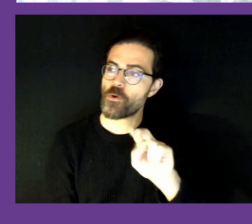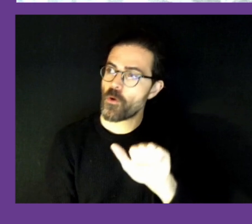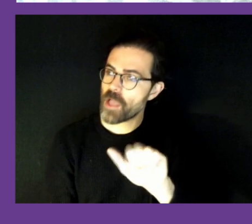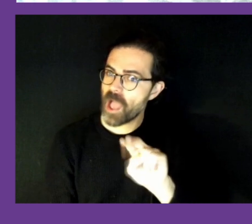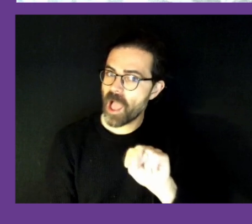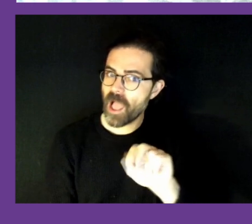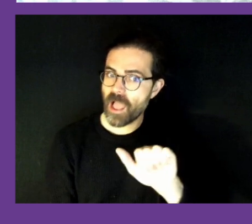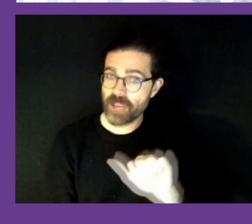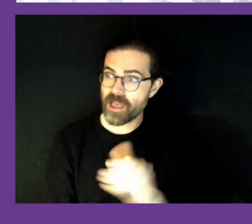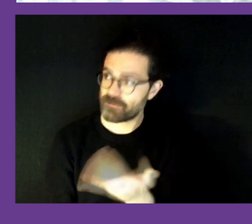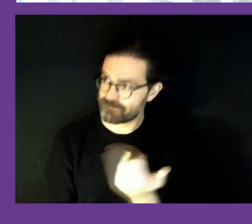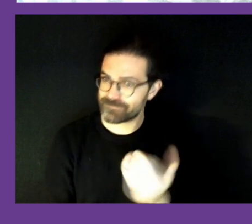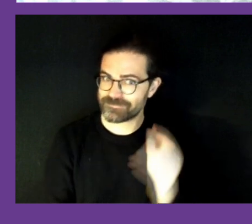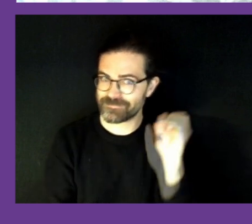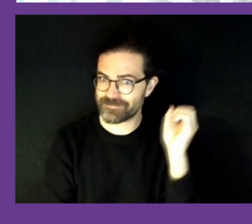Or I